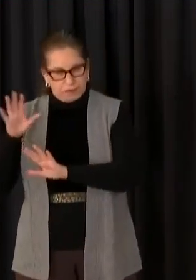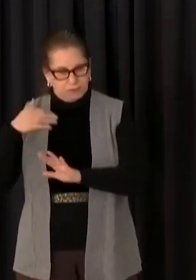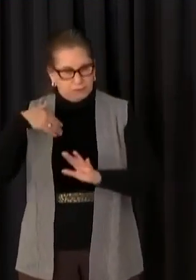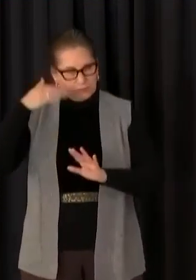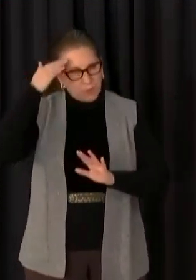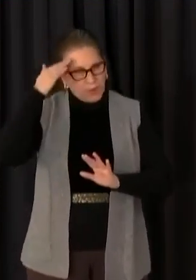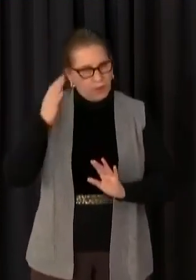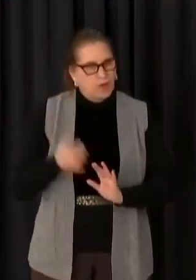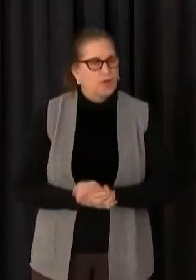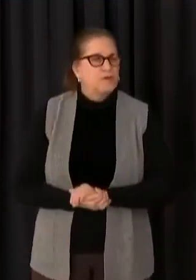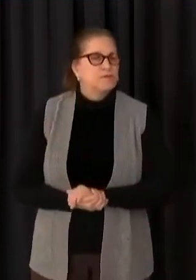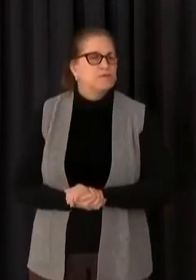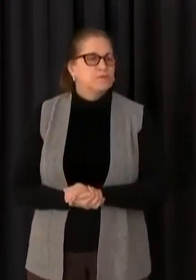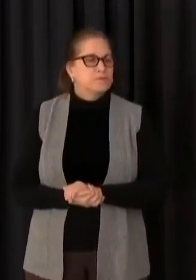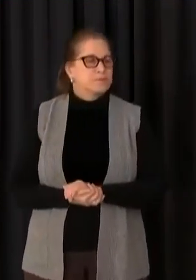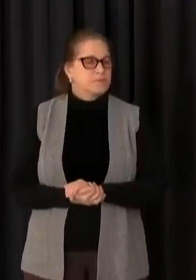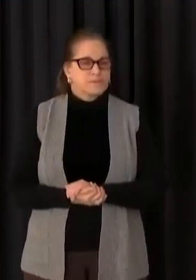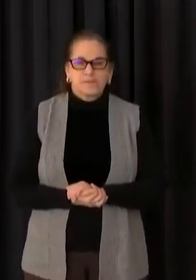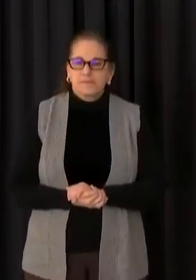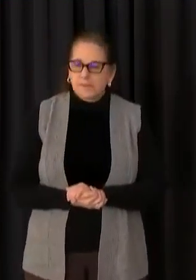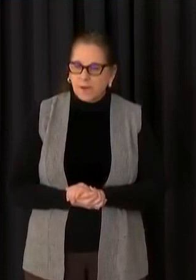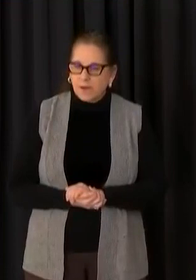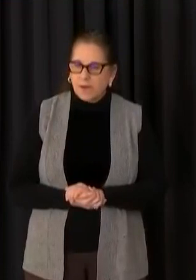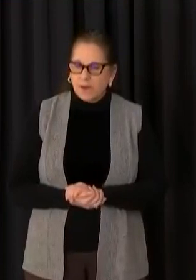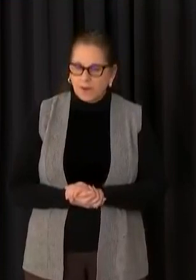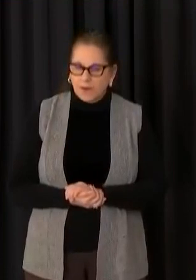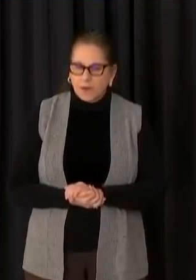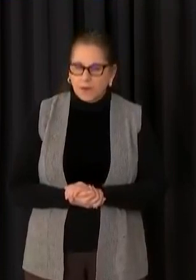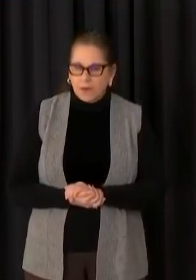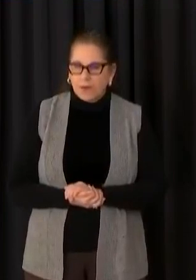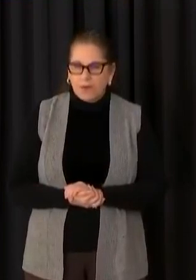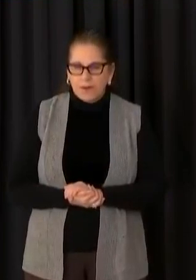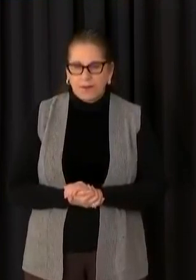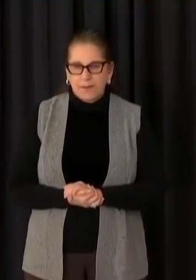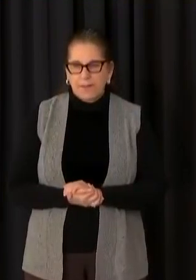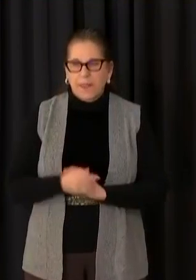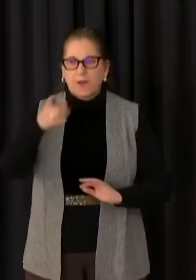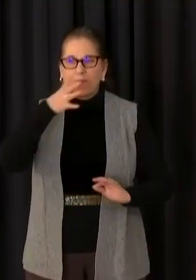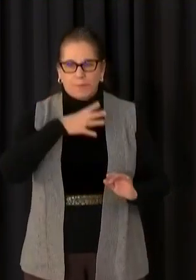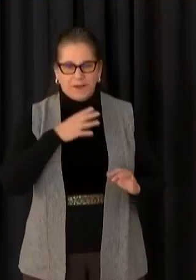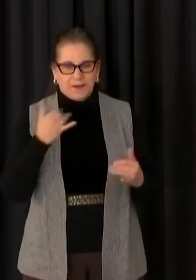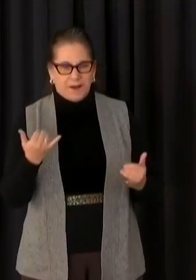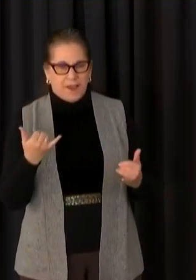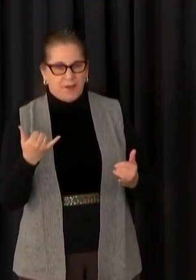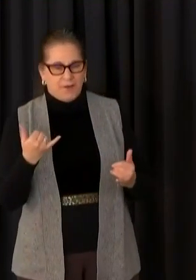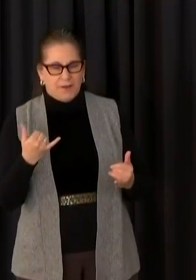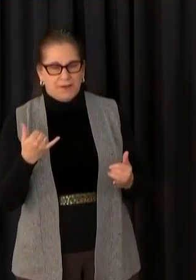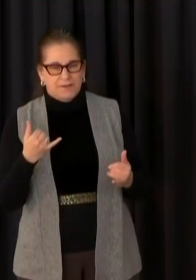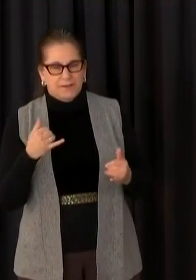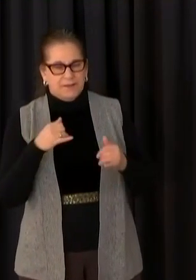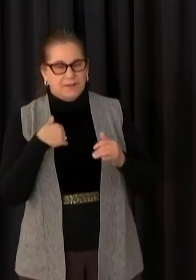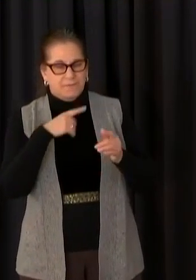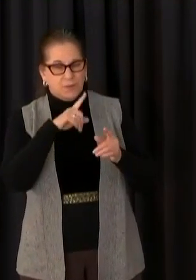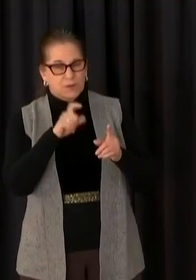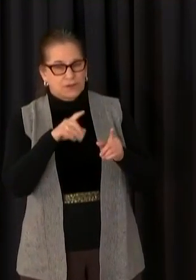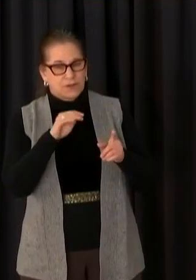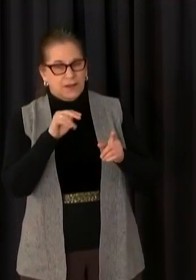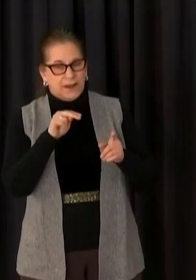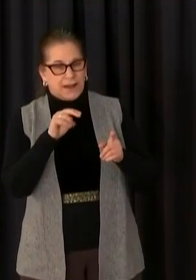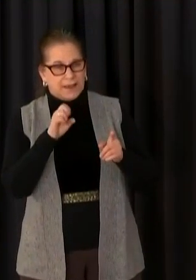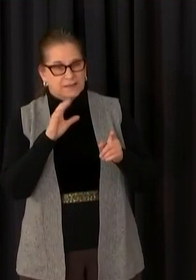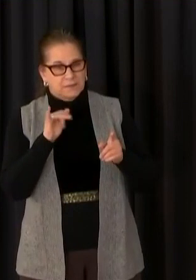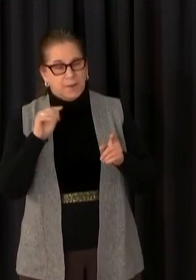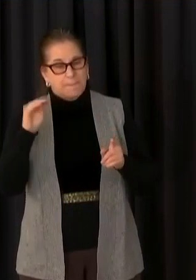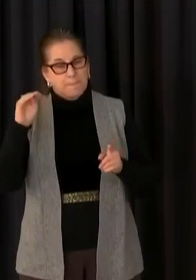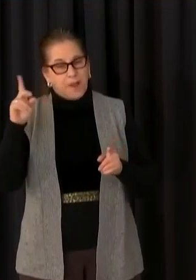do. Thank you. Okay, yes, ma'am. Dr. Nesbitt, yesterday Maryland confirmed that 2 individuals in the state had the